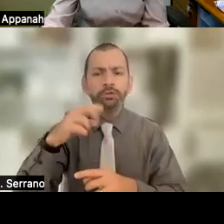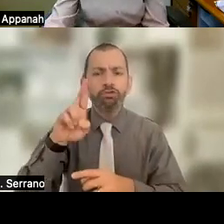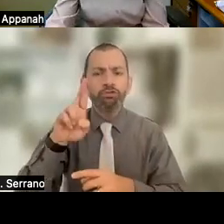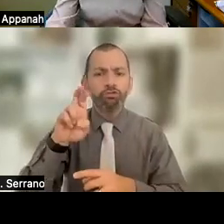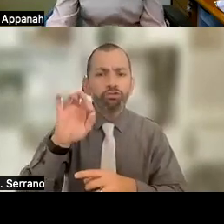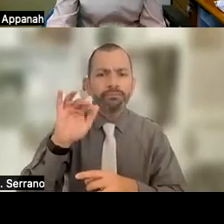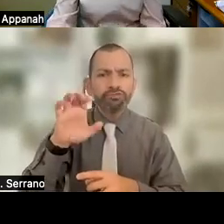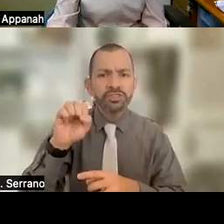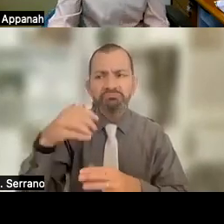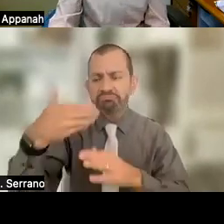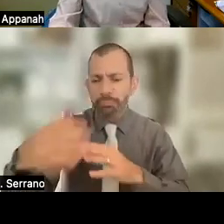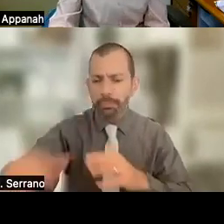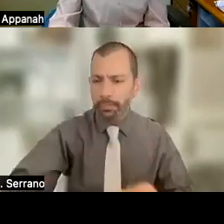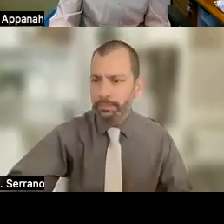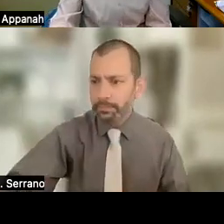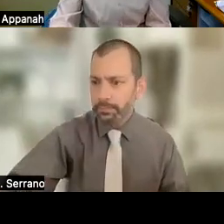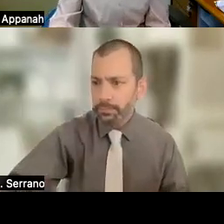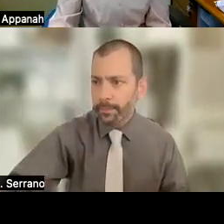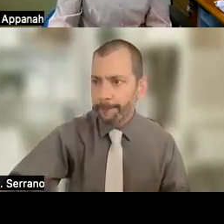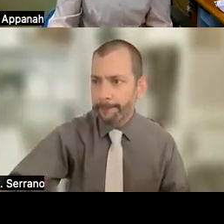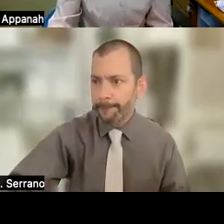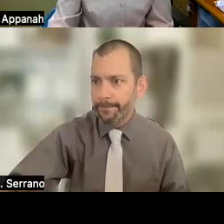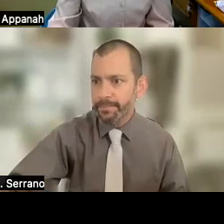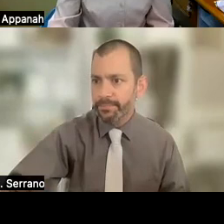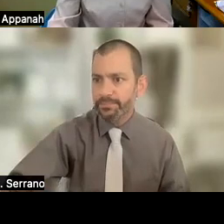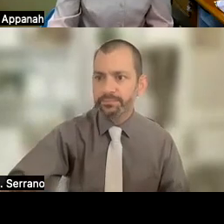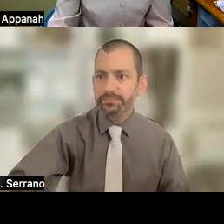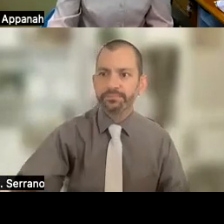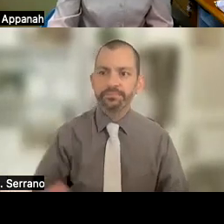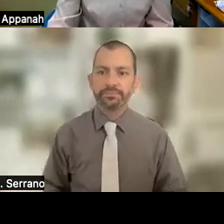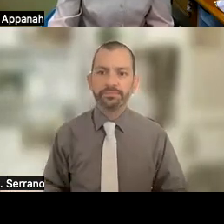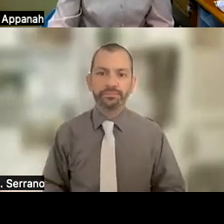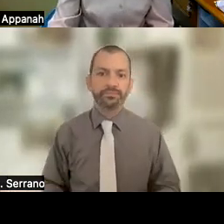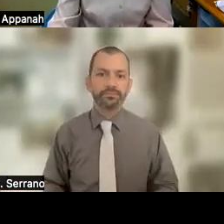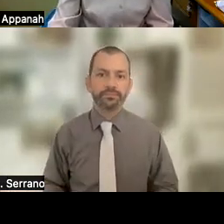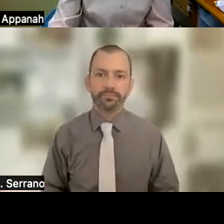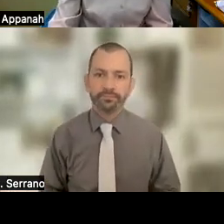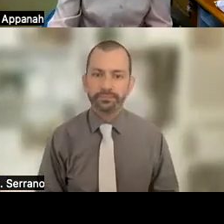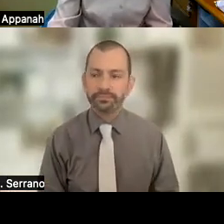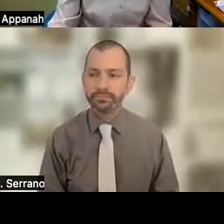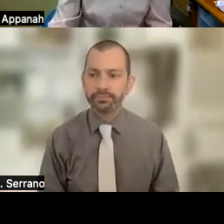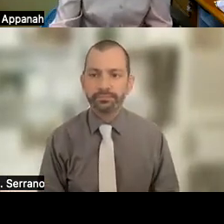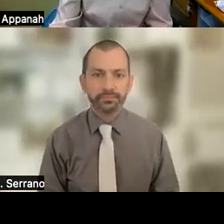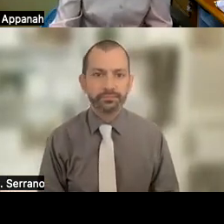I do want to pull up that next slide. We mentioned references, so let's give us an opportunity to show that.